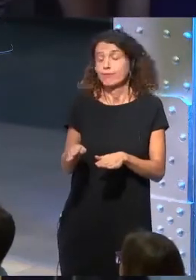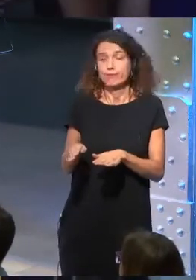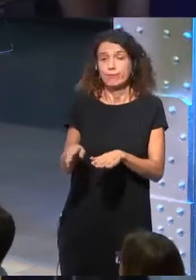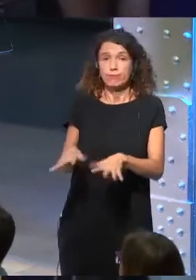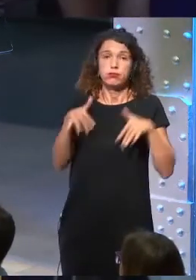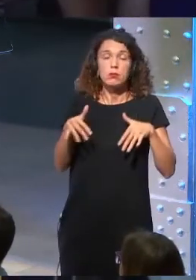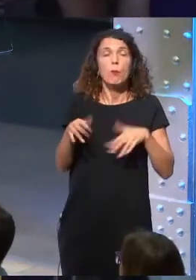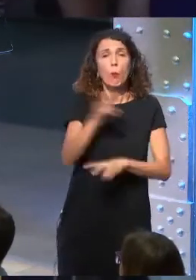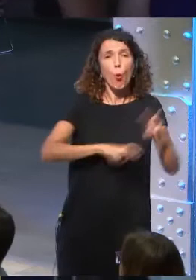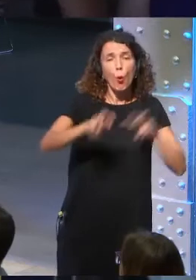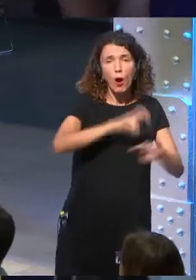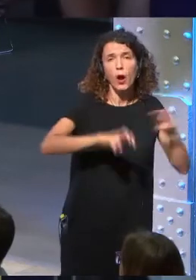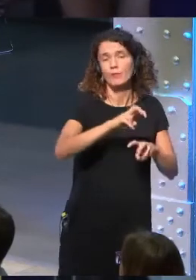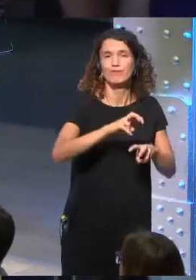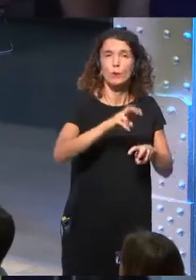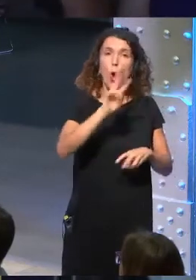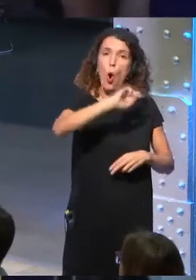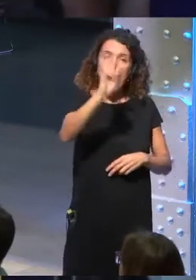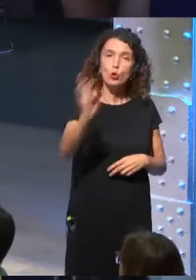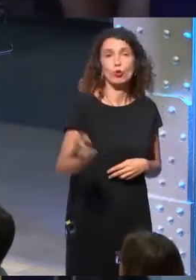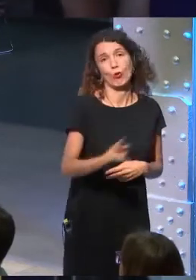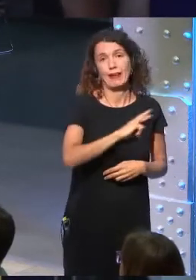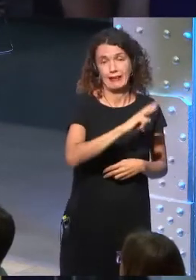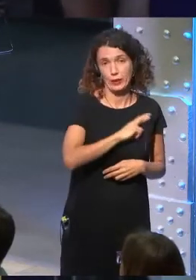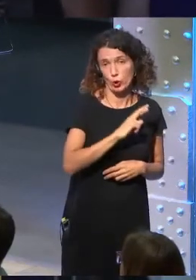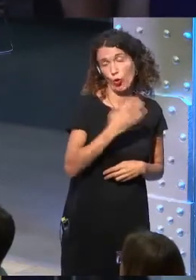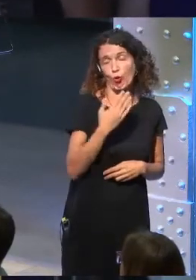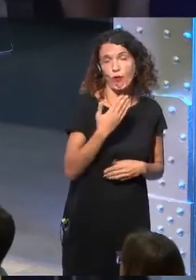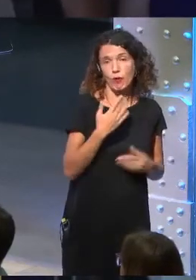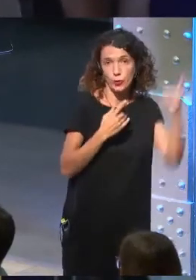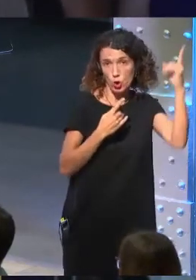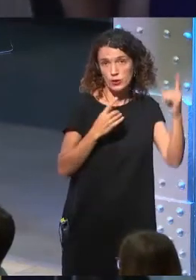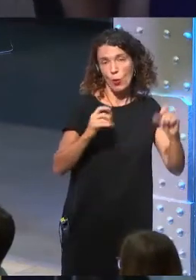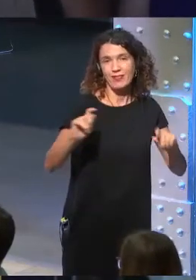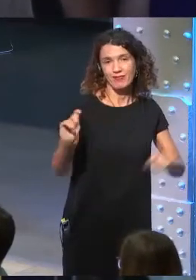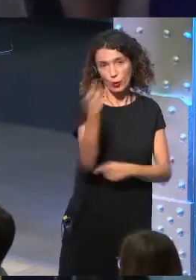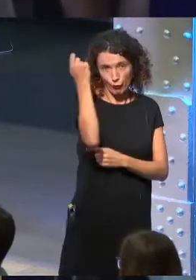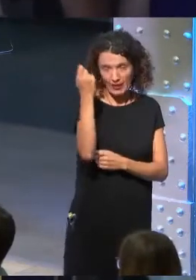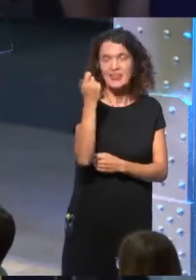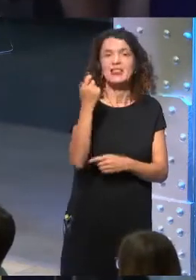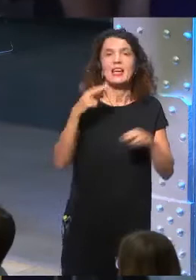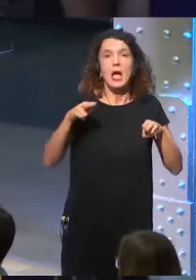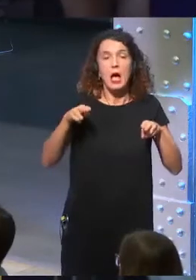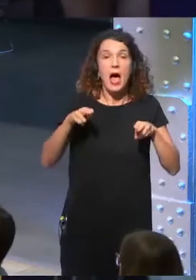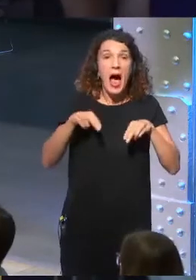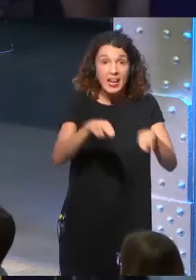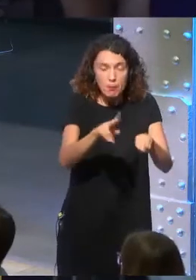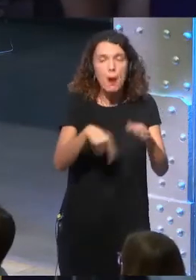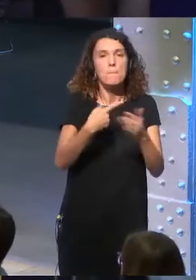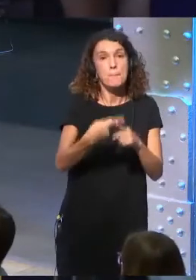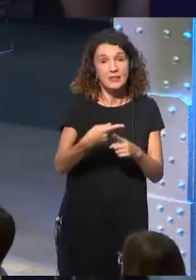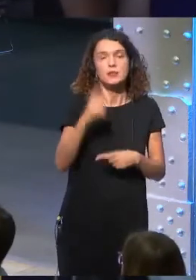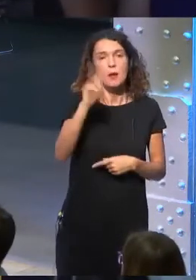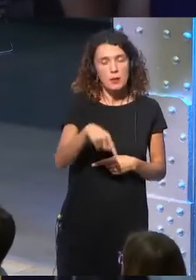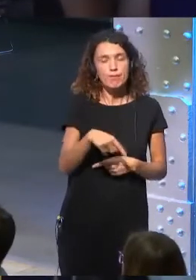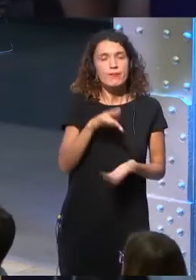were forced to look for their food in God. Weapons and